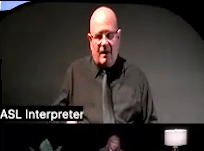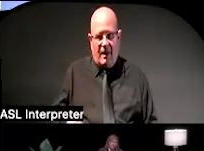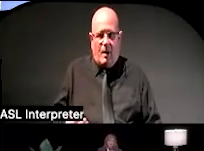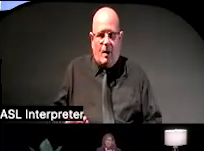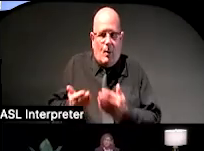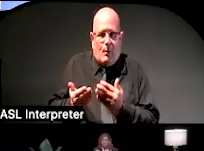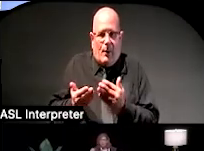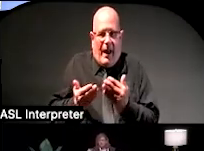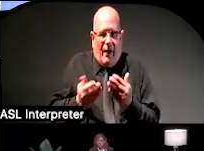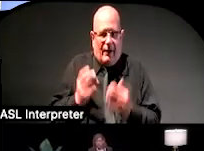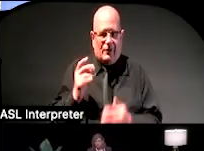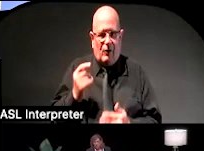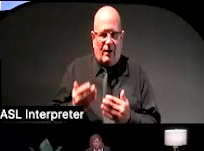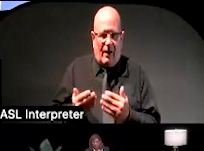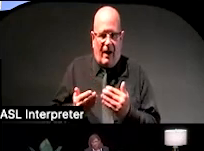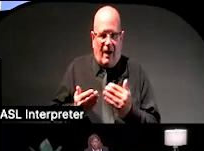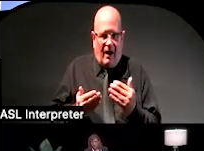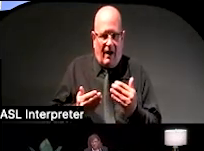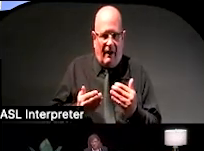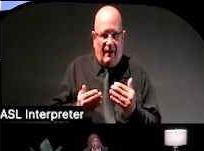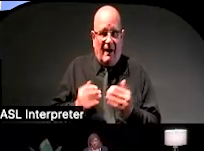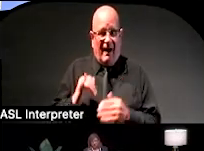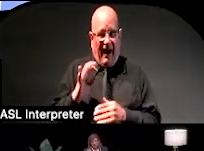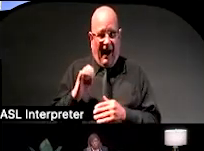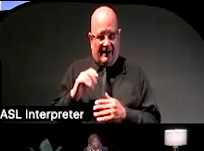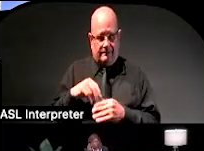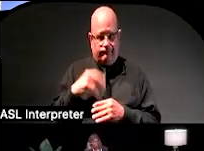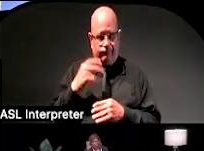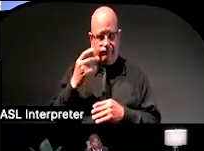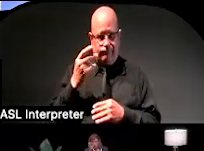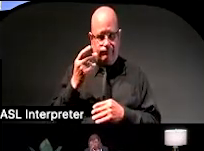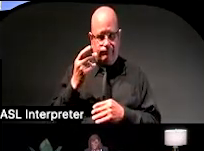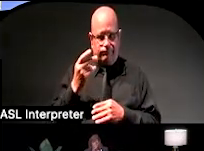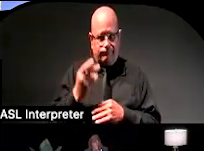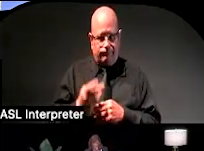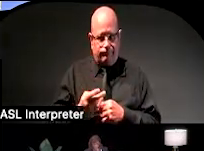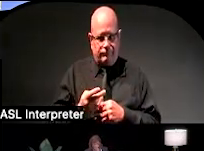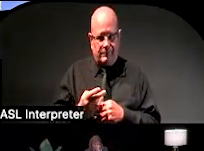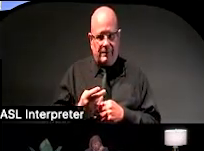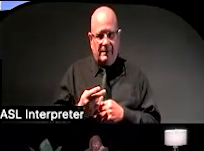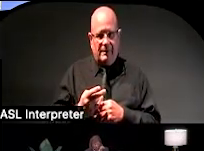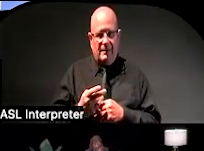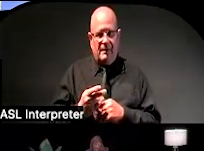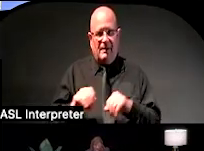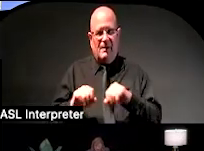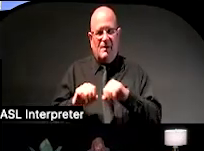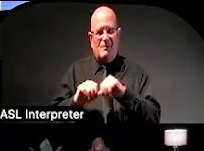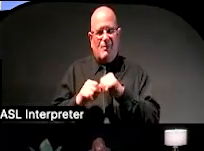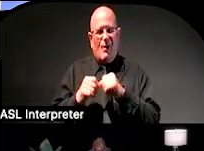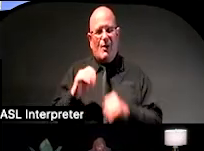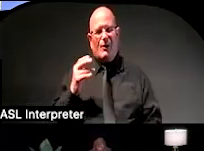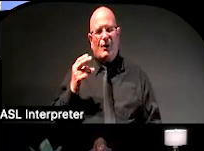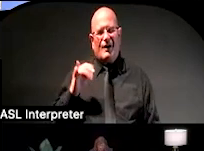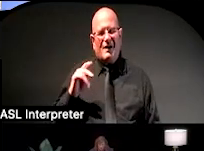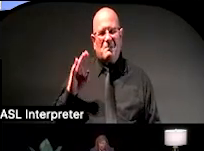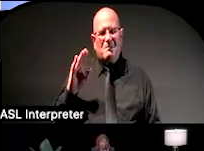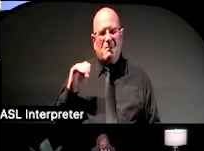out. She fell on ice, broke the ball of her hip completely off,